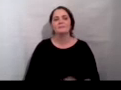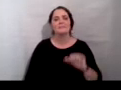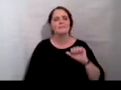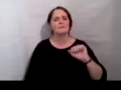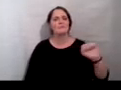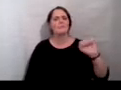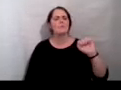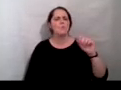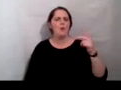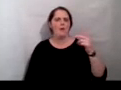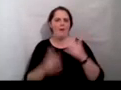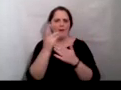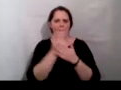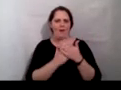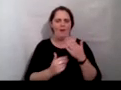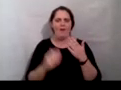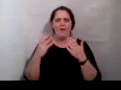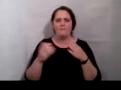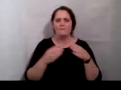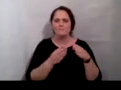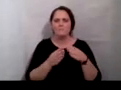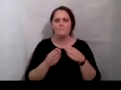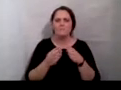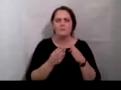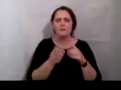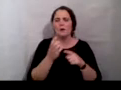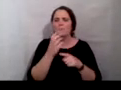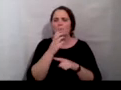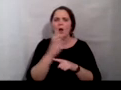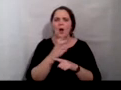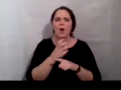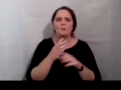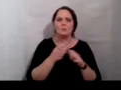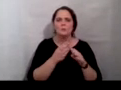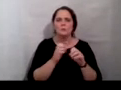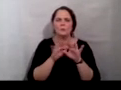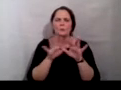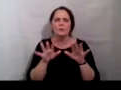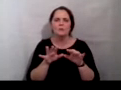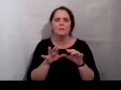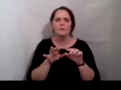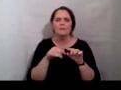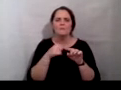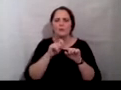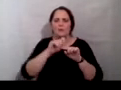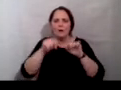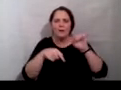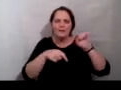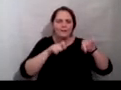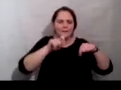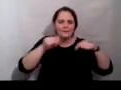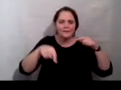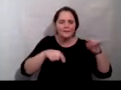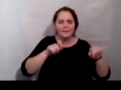Mavis Ngallametta's paintings have passages of intensity that ebb and flow, ooze